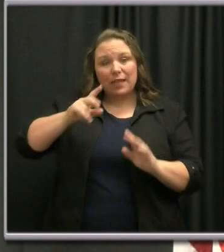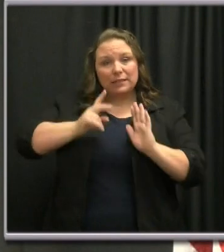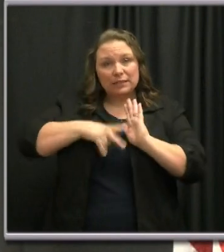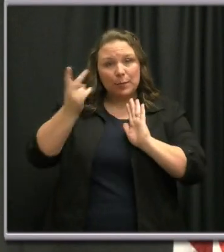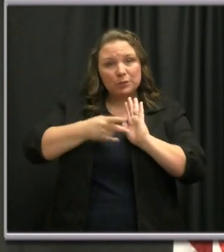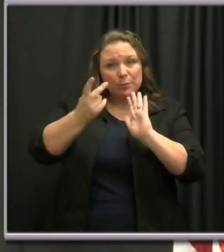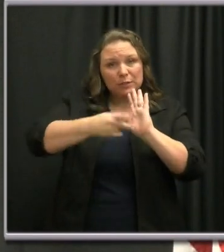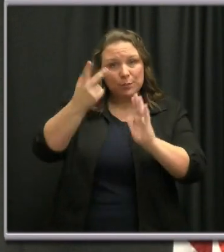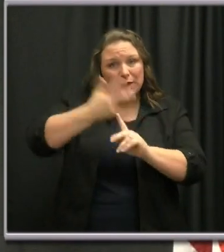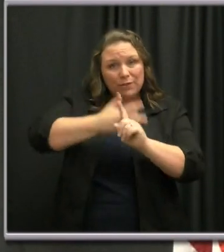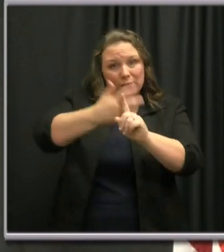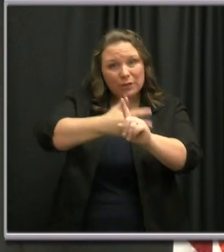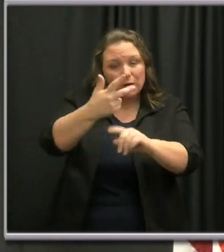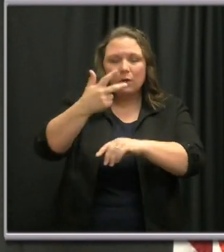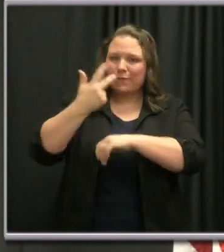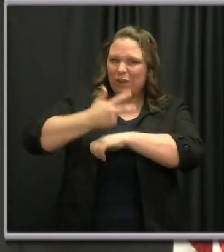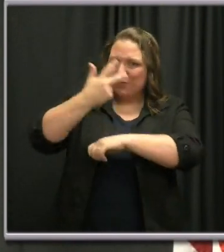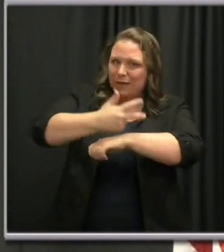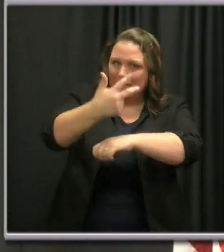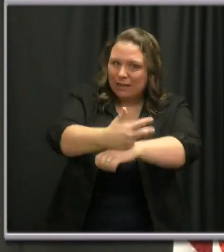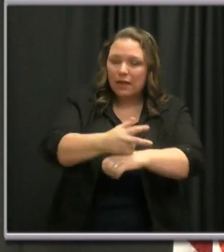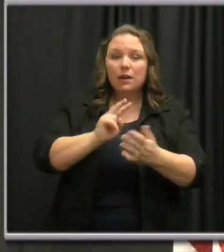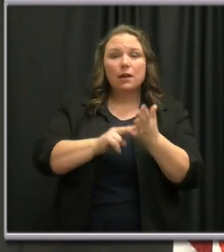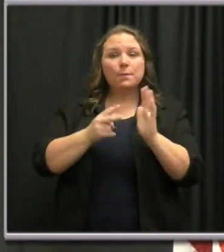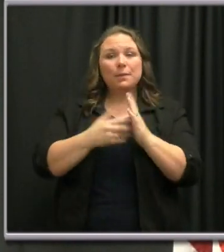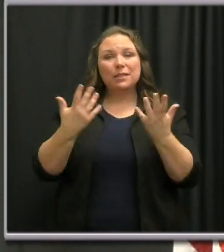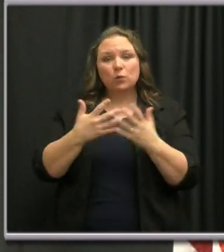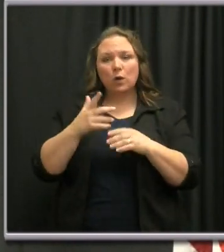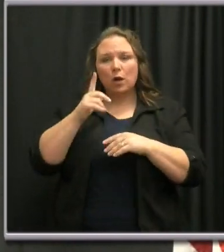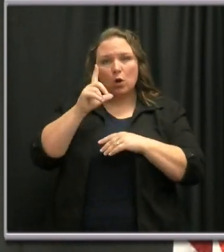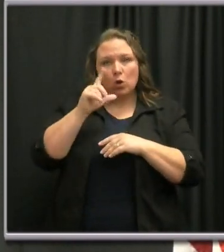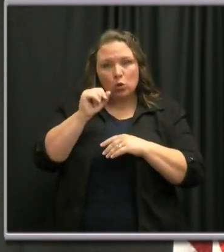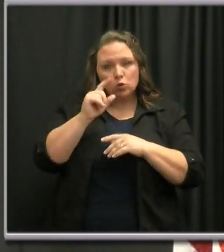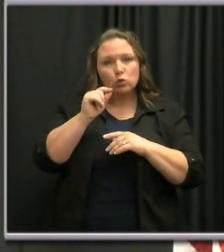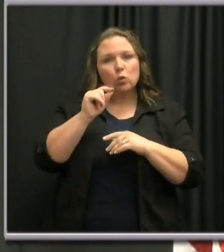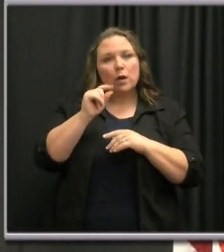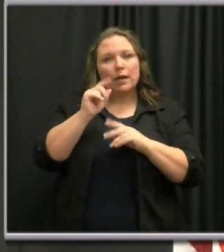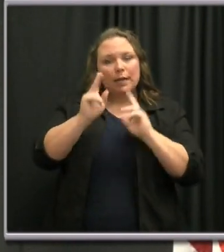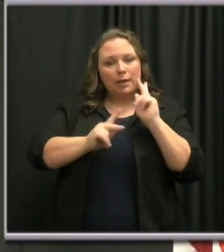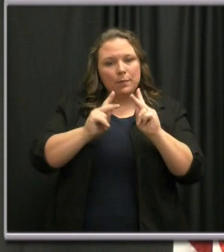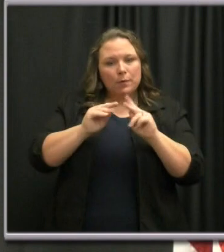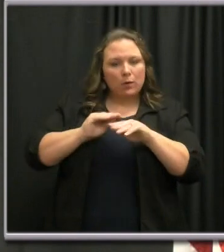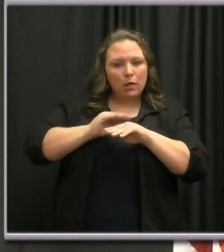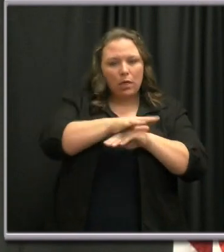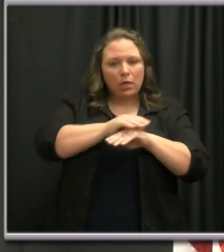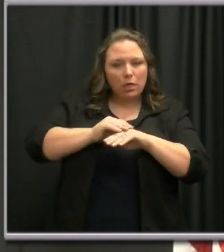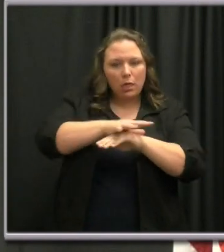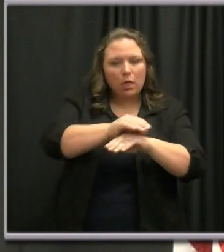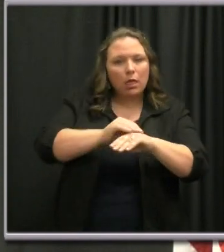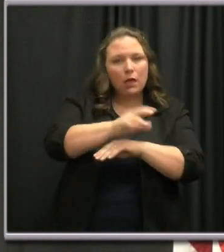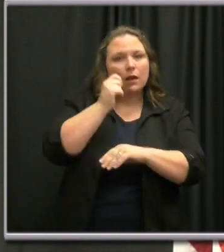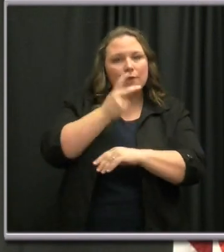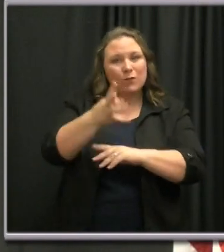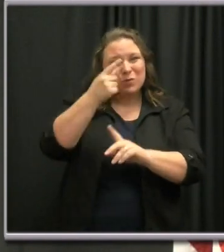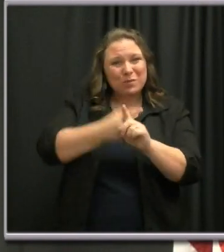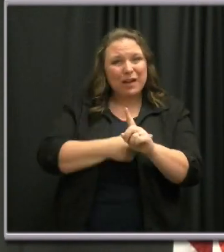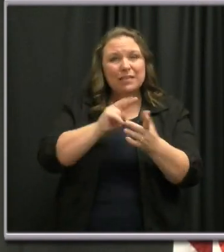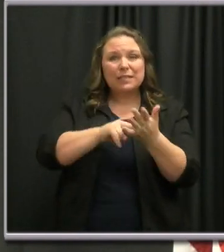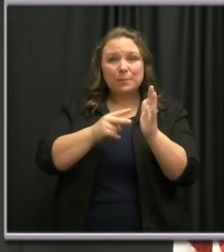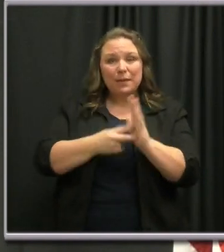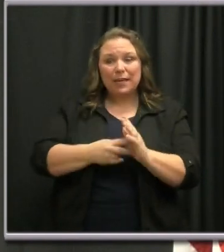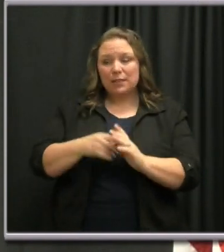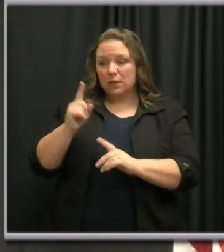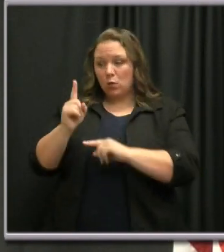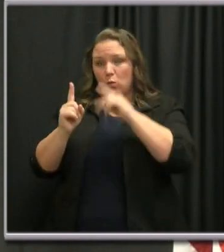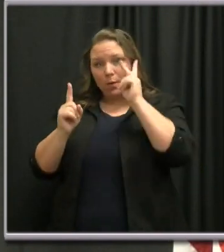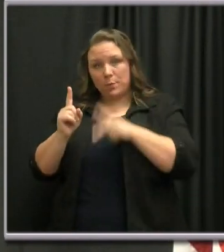of 3 days, that means there can be 20 transmission cycles in 2 months. And if you do the basic math, that means that one